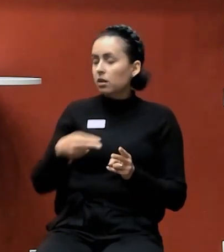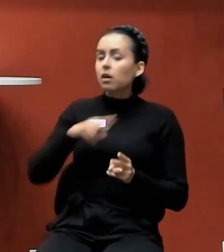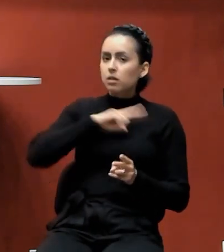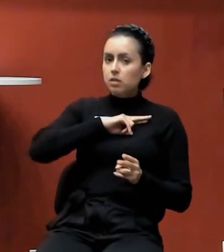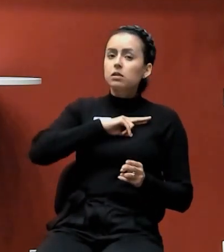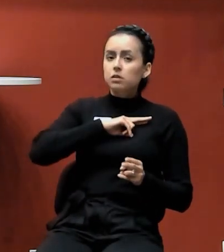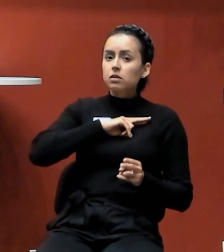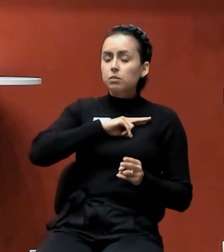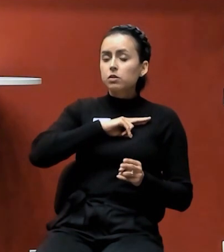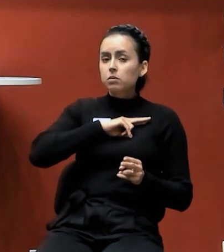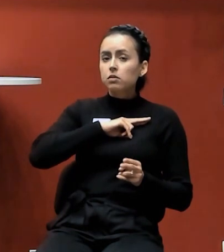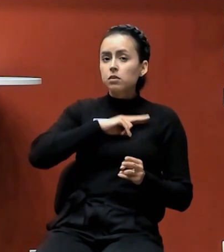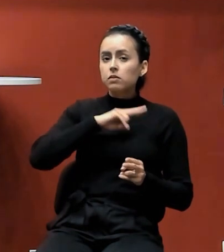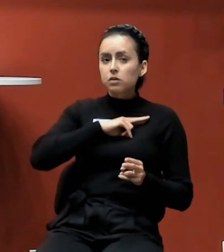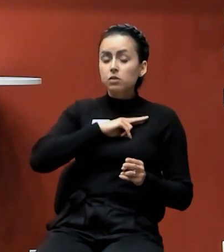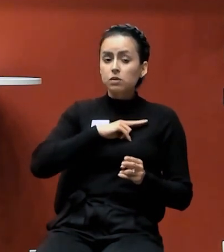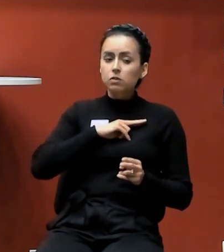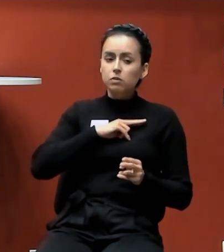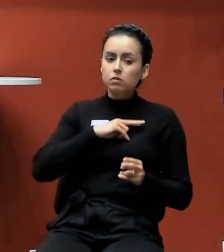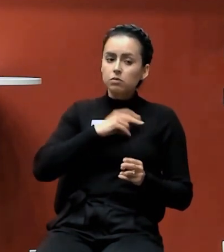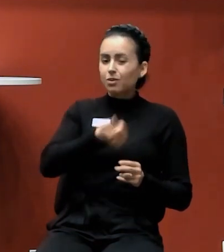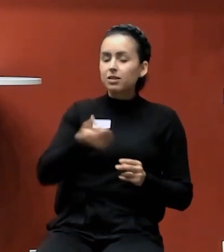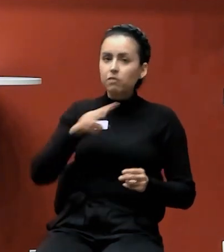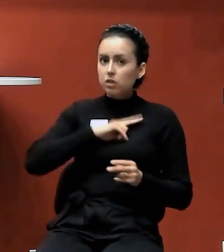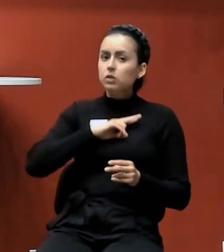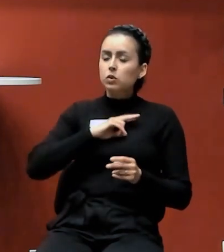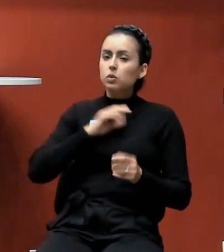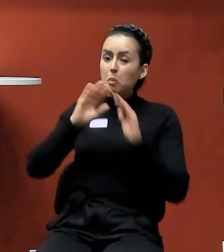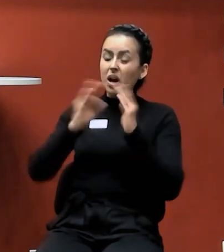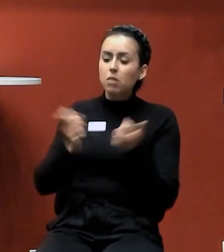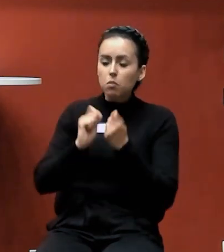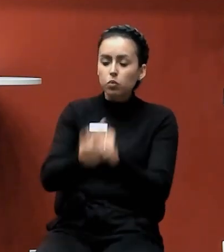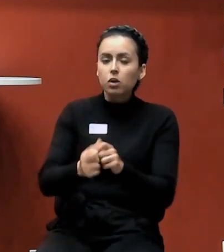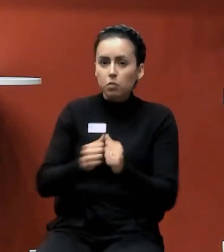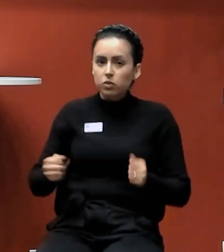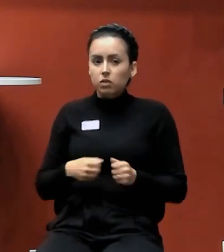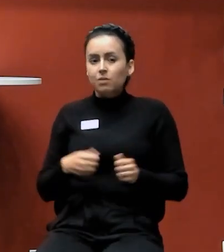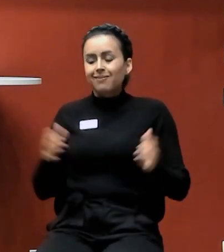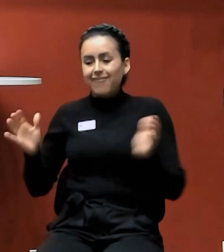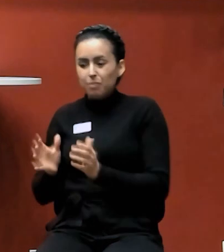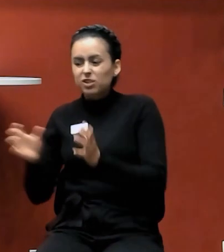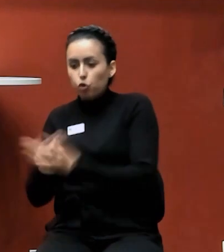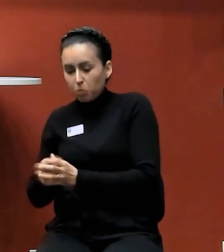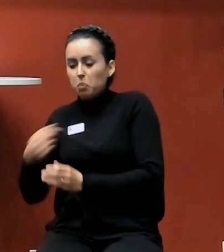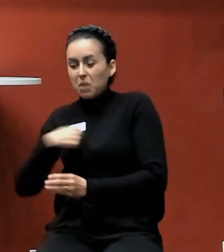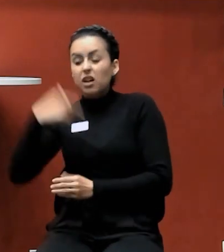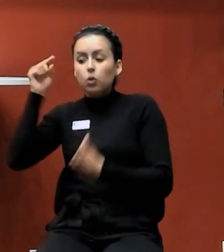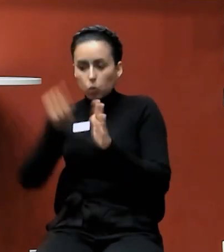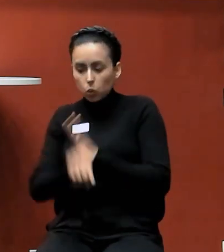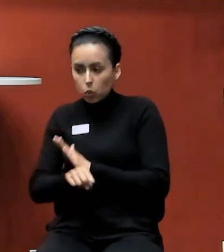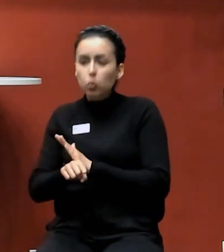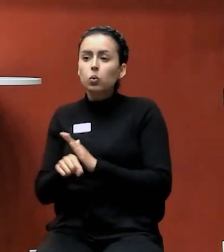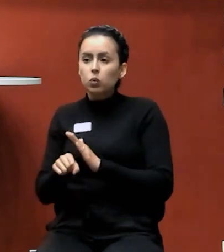responsibility to kind of change the world and do better. But at the same time, coming from a margin, I would also like to pinpoint that sometimes some people